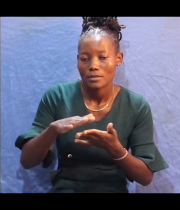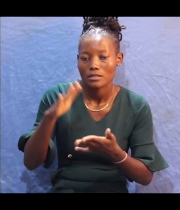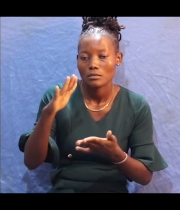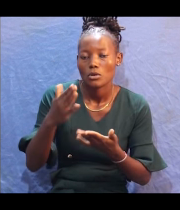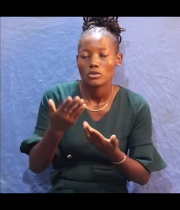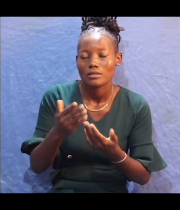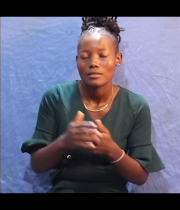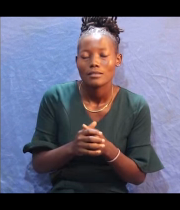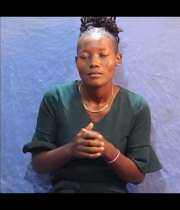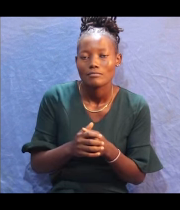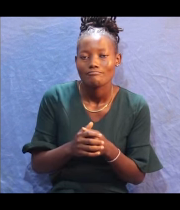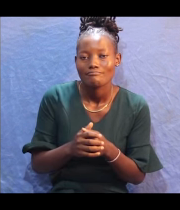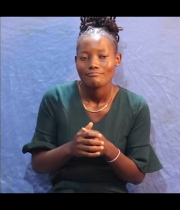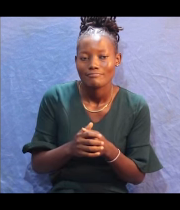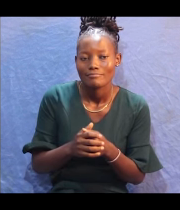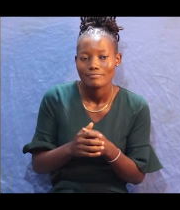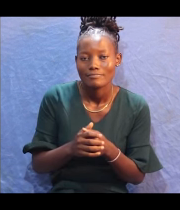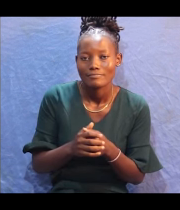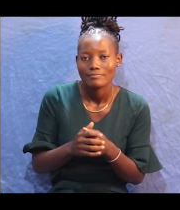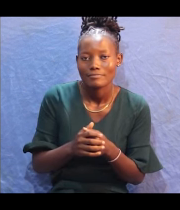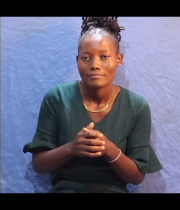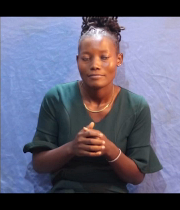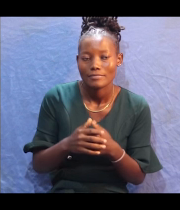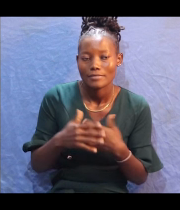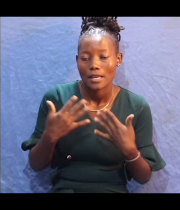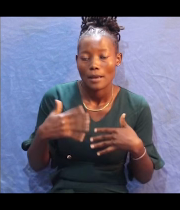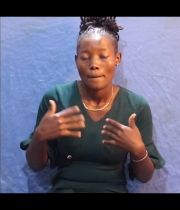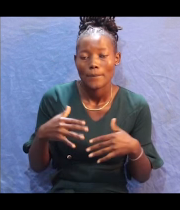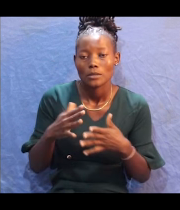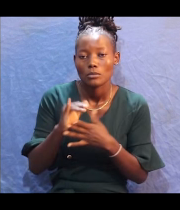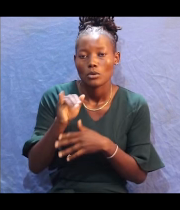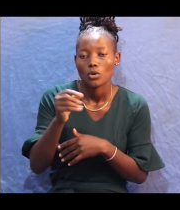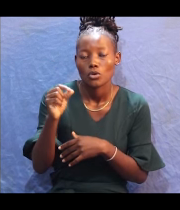like a job that people do where they can,